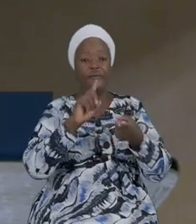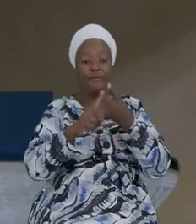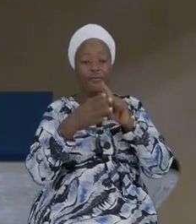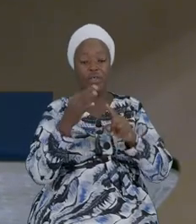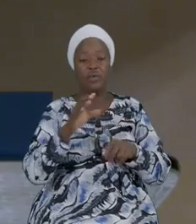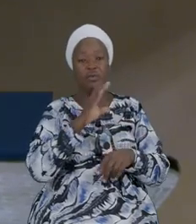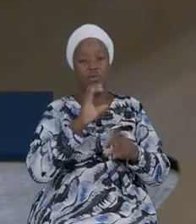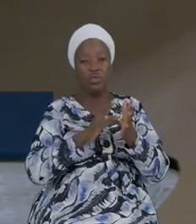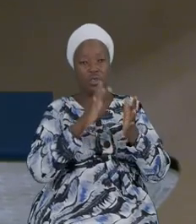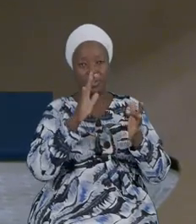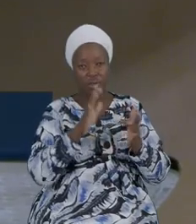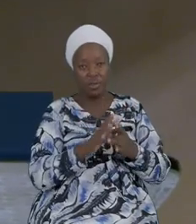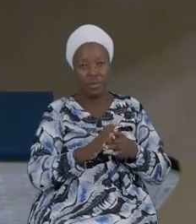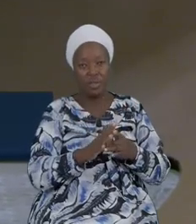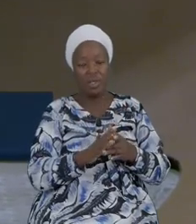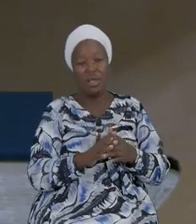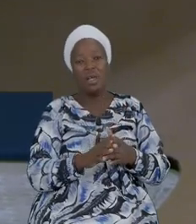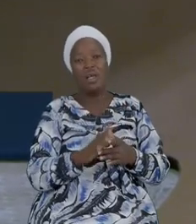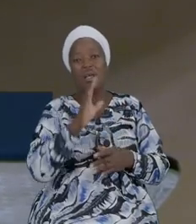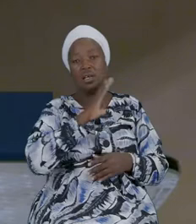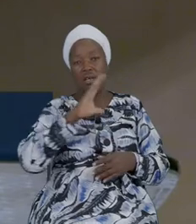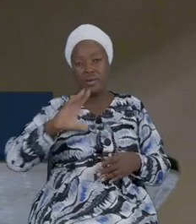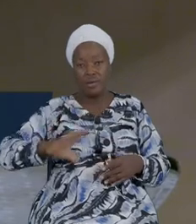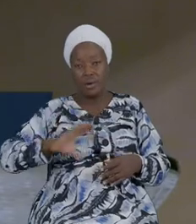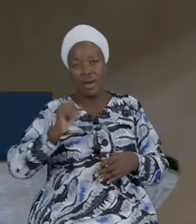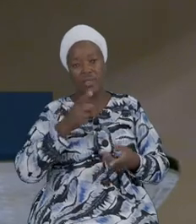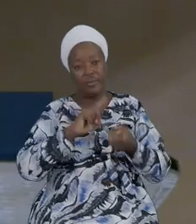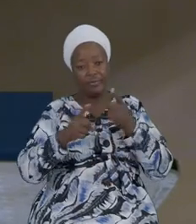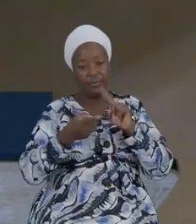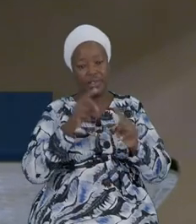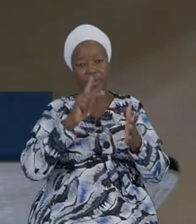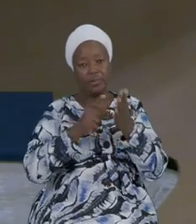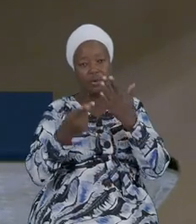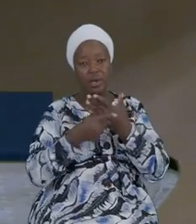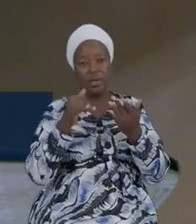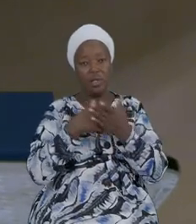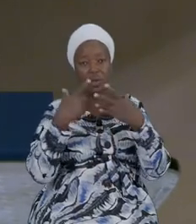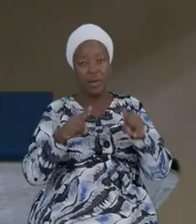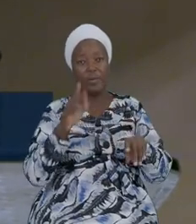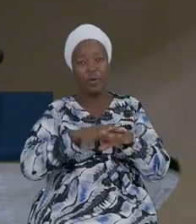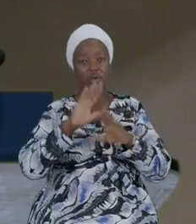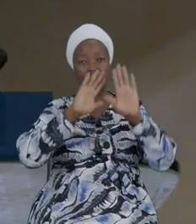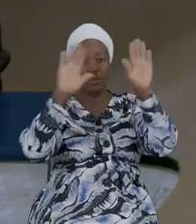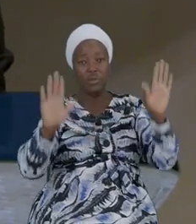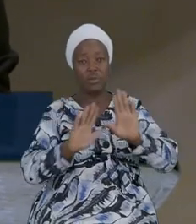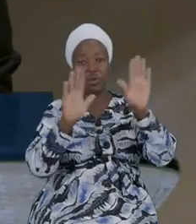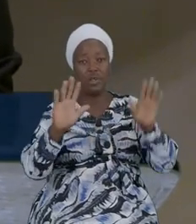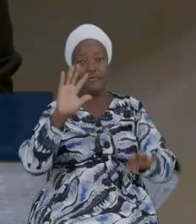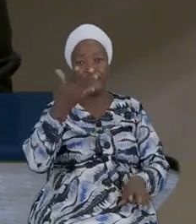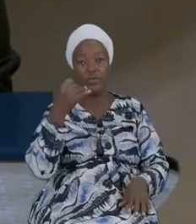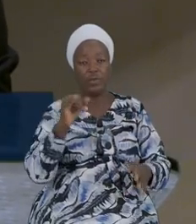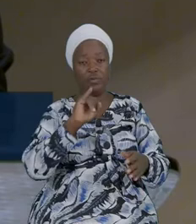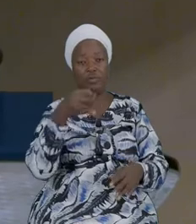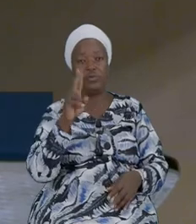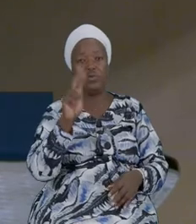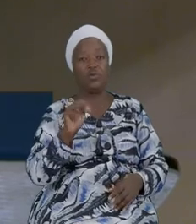Christ Friends Forum. It's going to take place on Sunday, 5th of June,